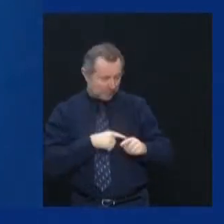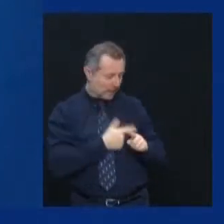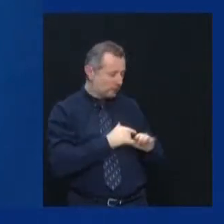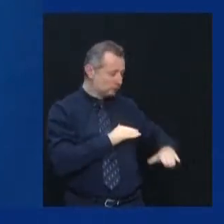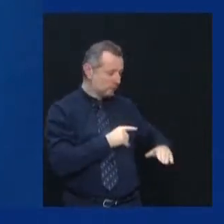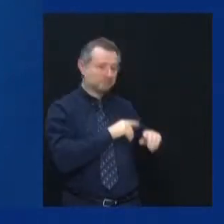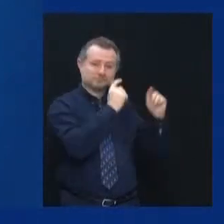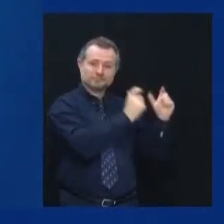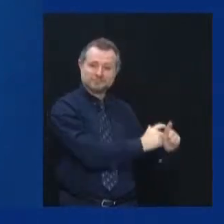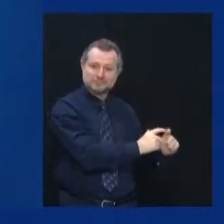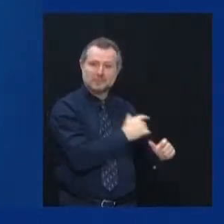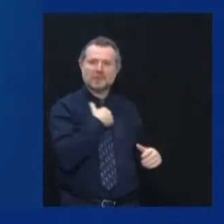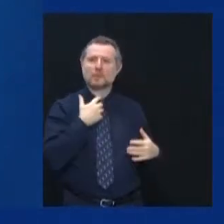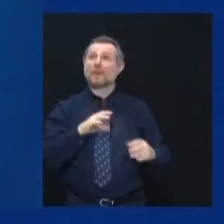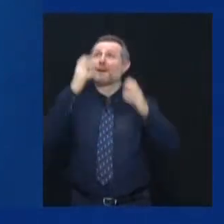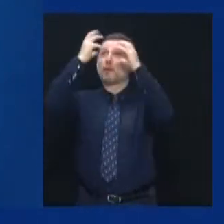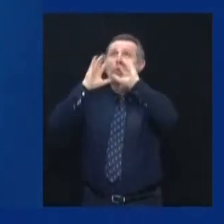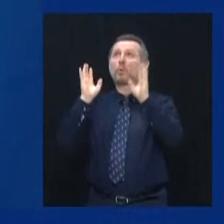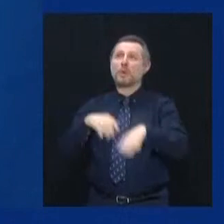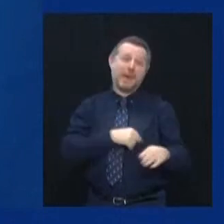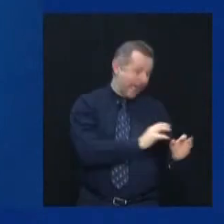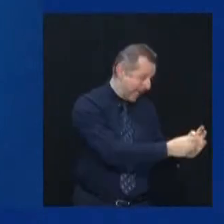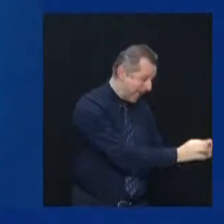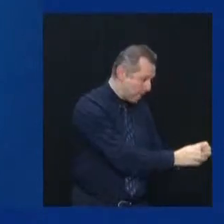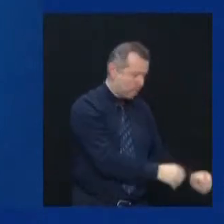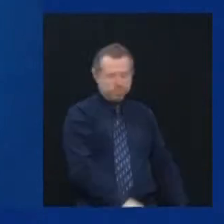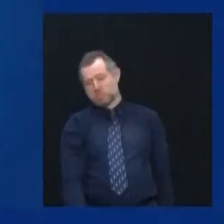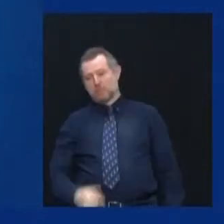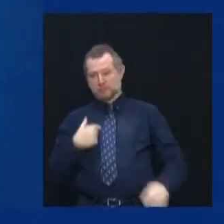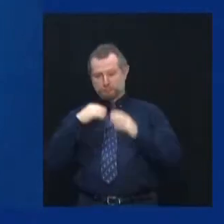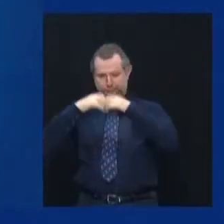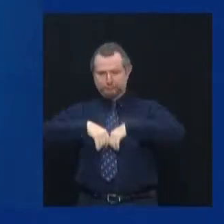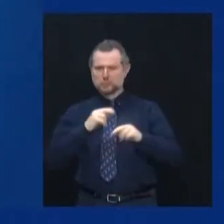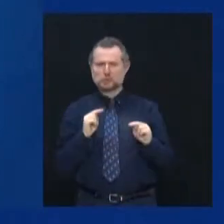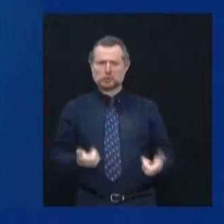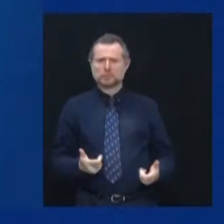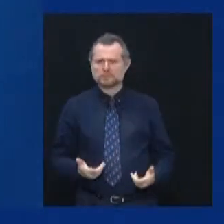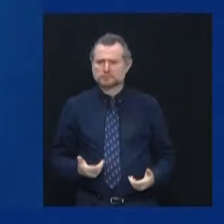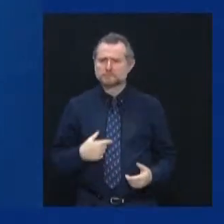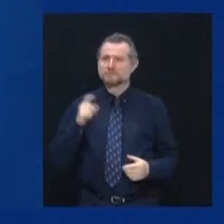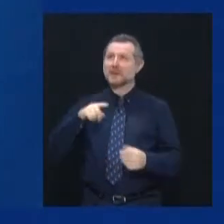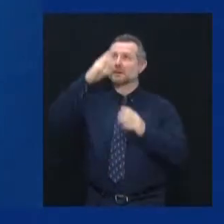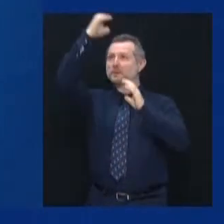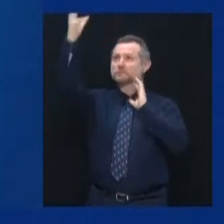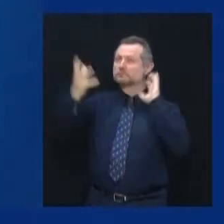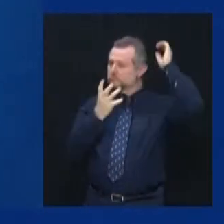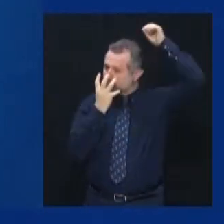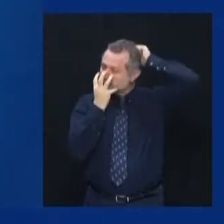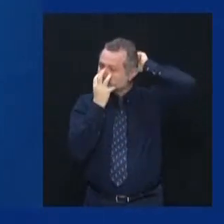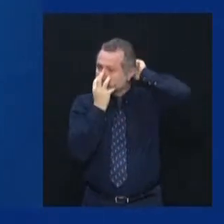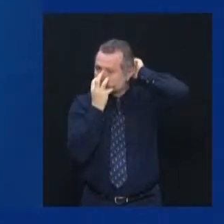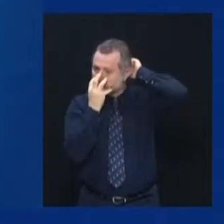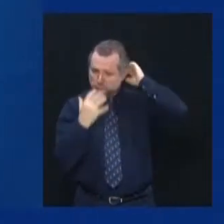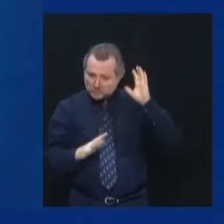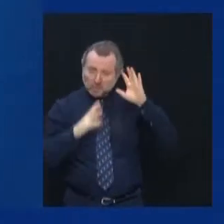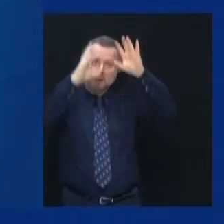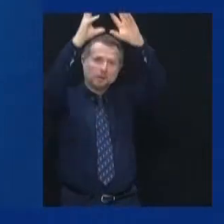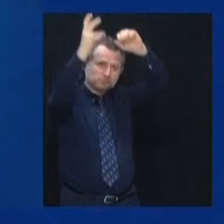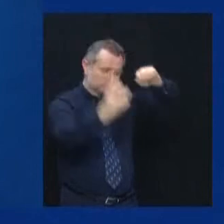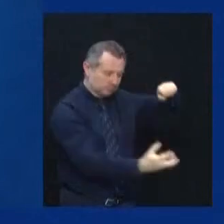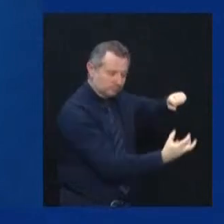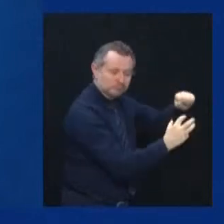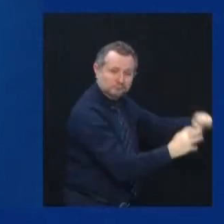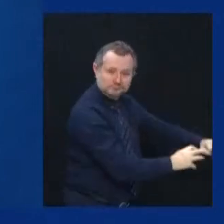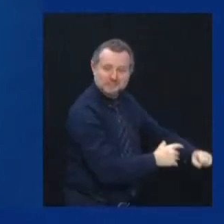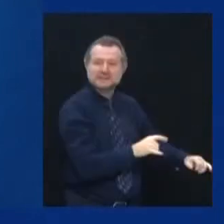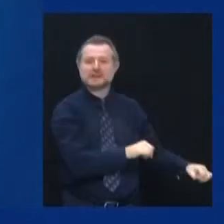you're dead. That's why, to be blunt. We need the hospital staff safe.